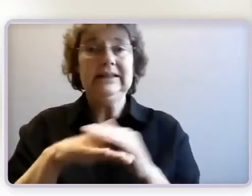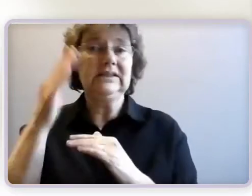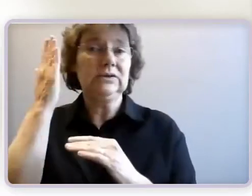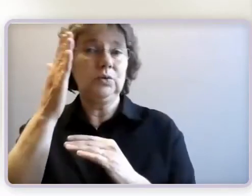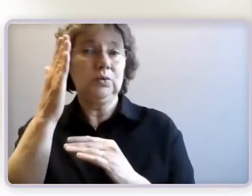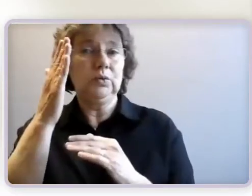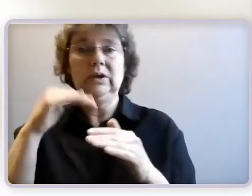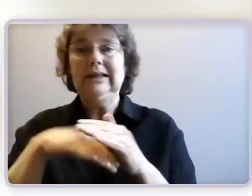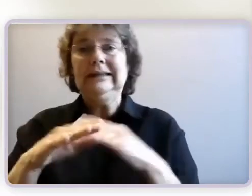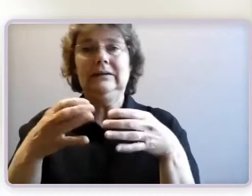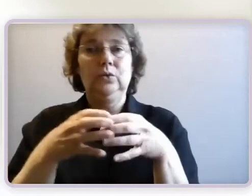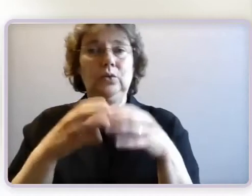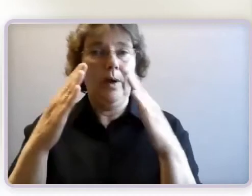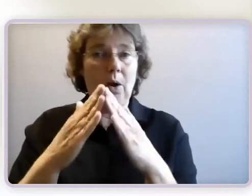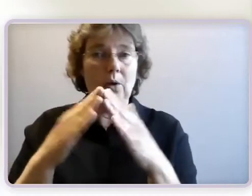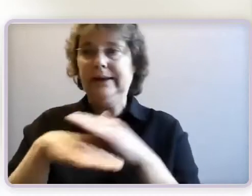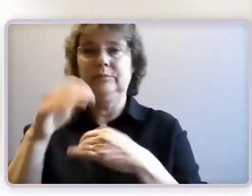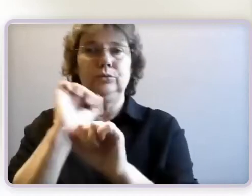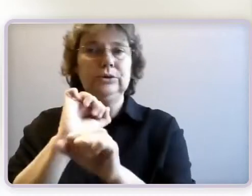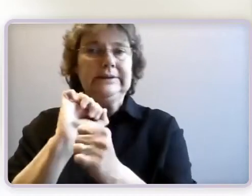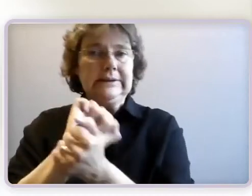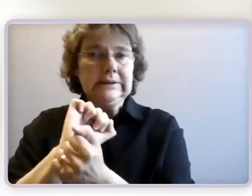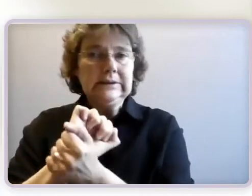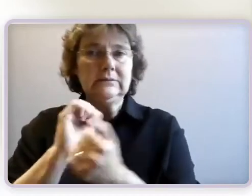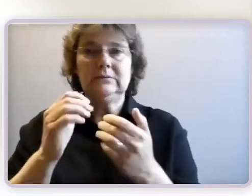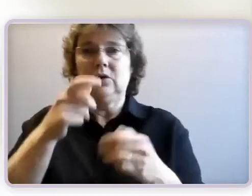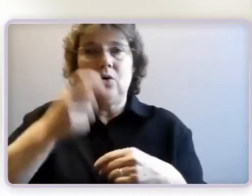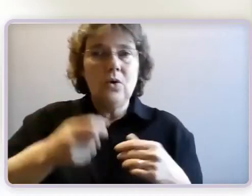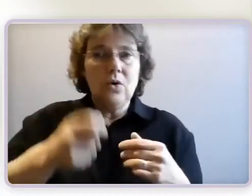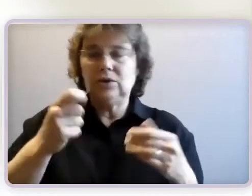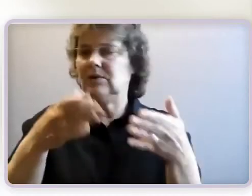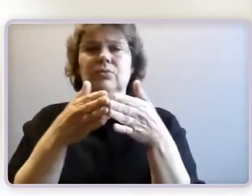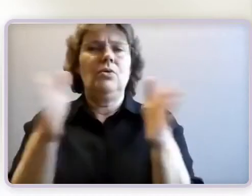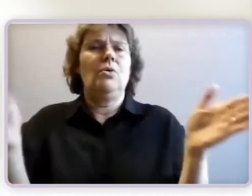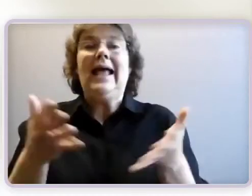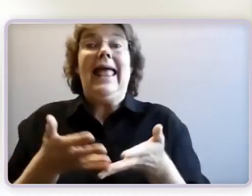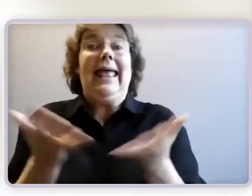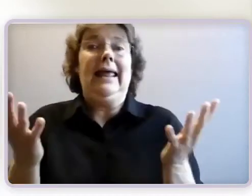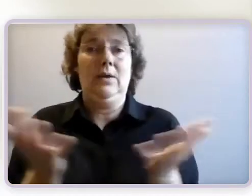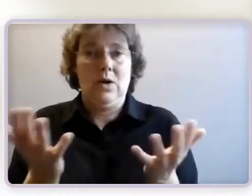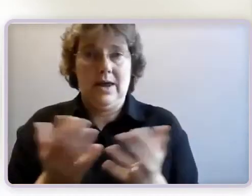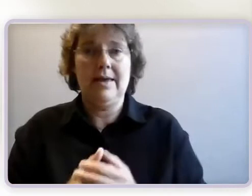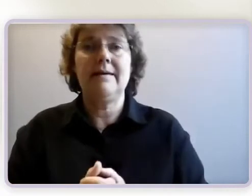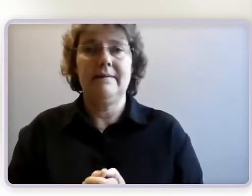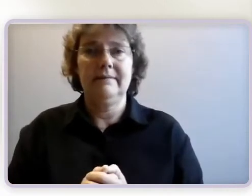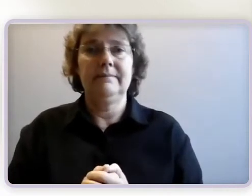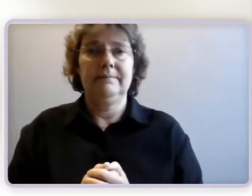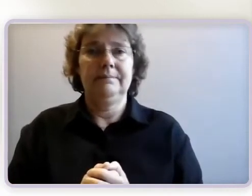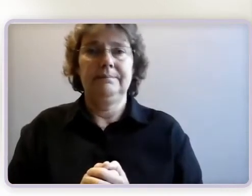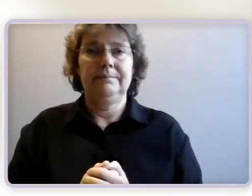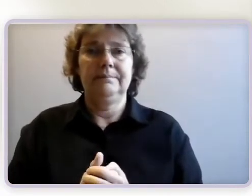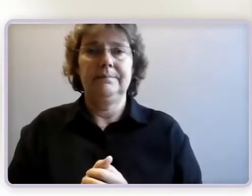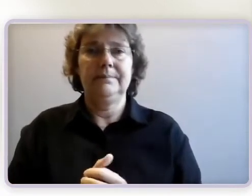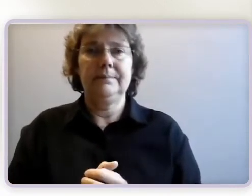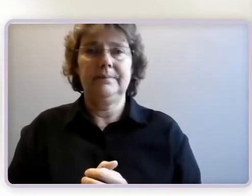homes, prisons, courts, very broad, any setting. So first of all,